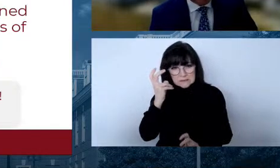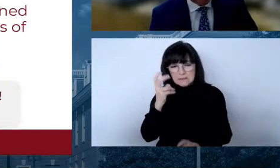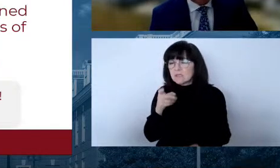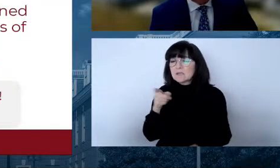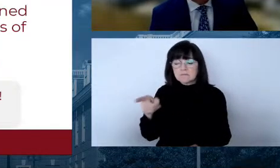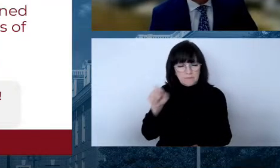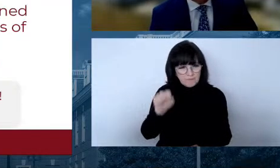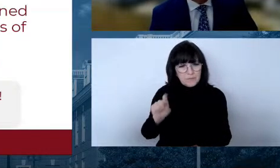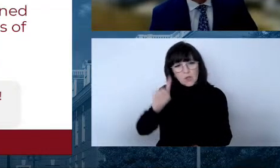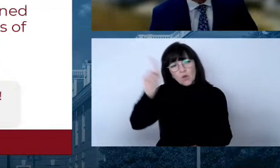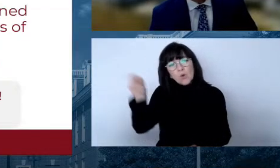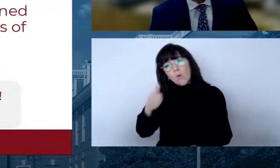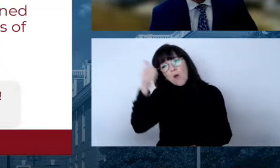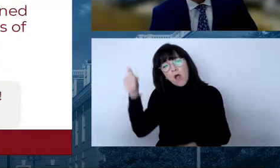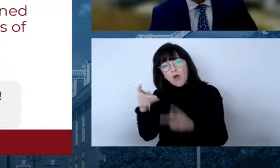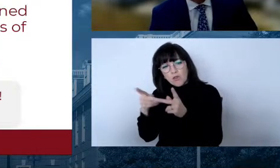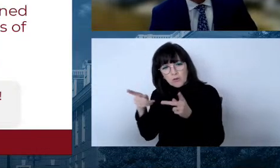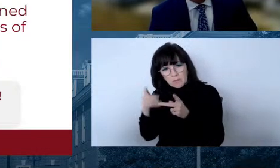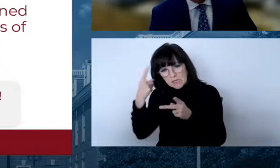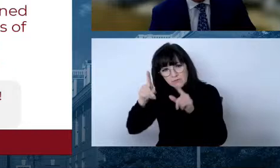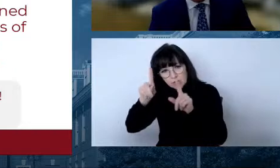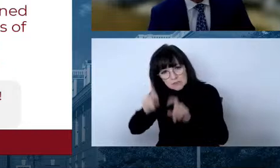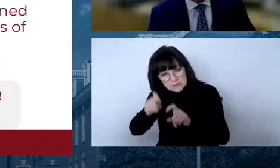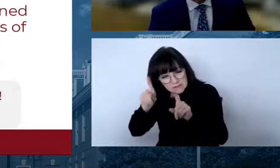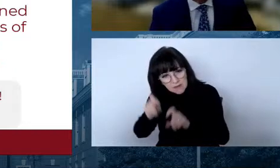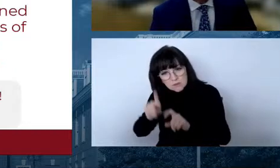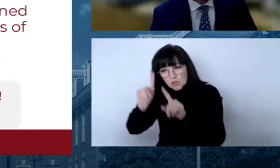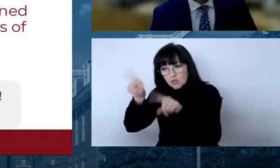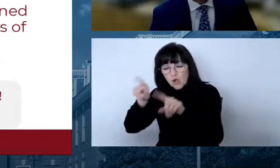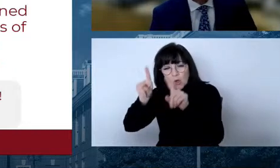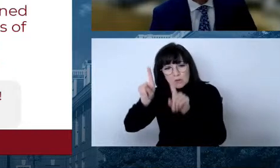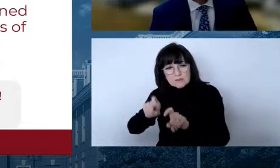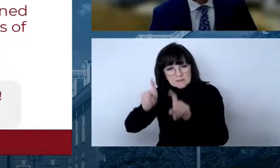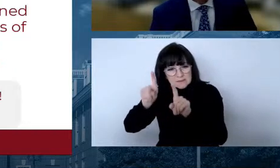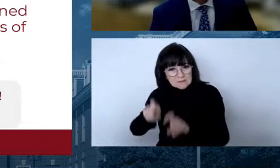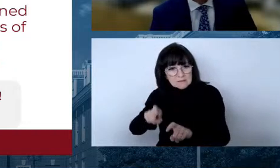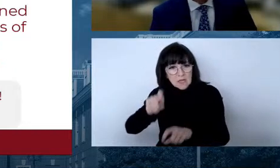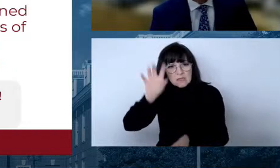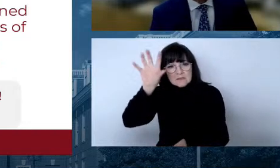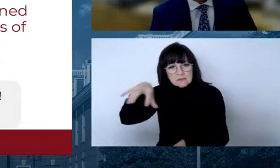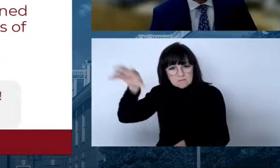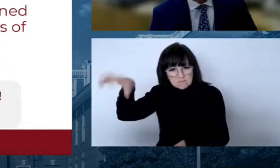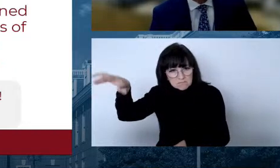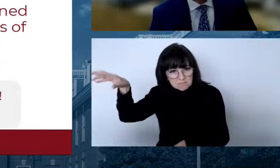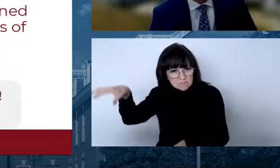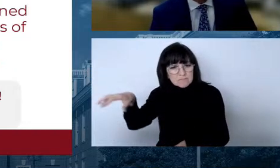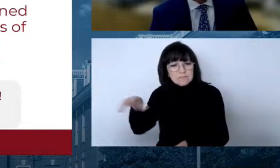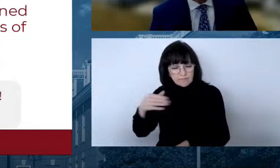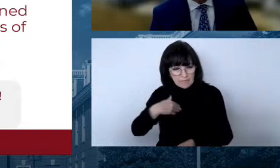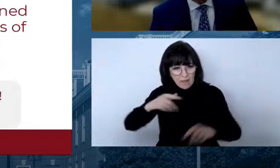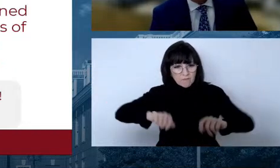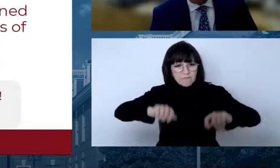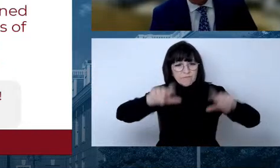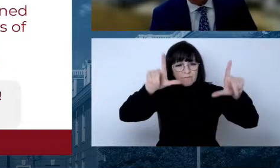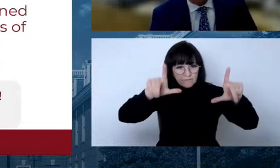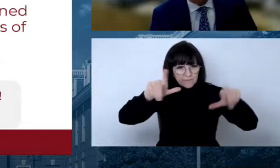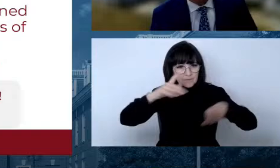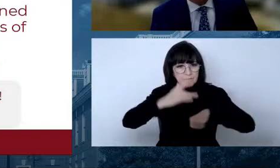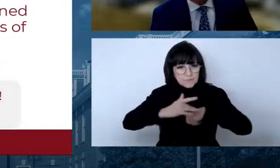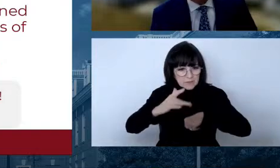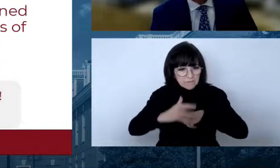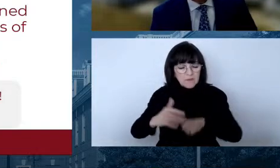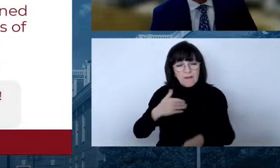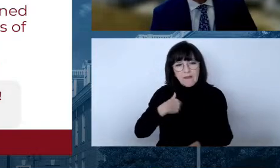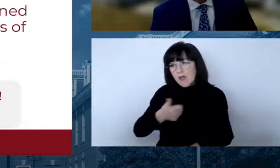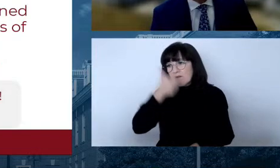tested. You can go to the testing sites, some of which are listed on the website listed here on this slide. There are commercial companies that